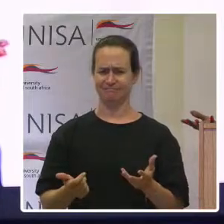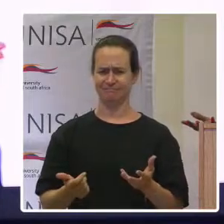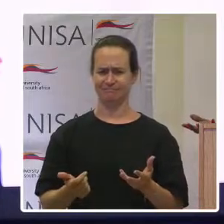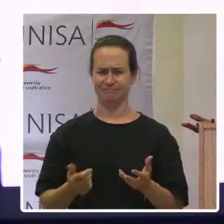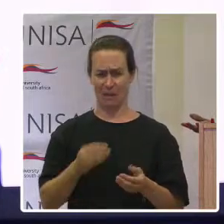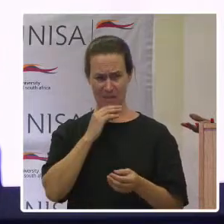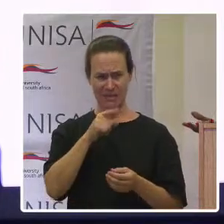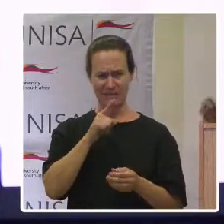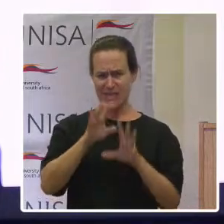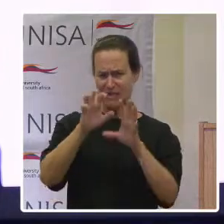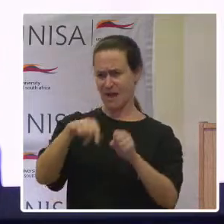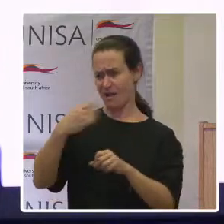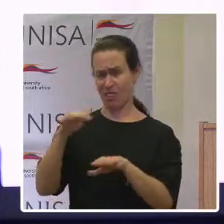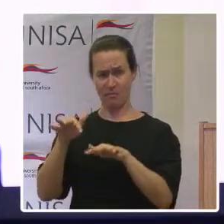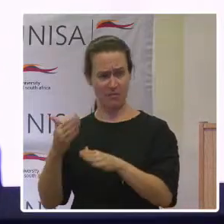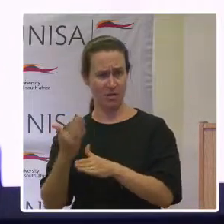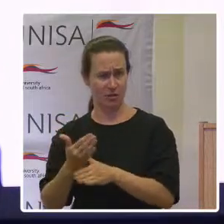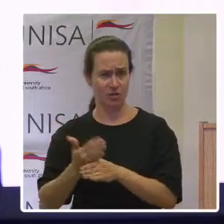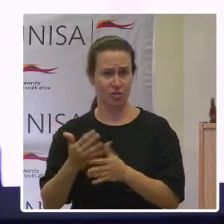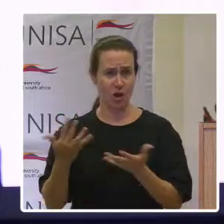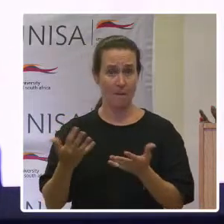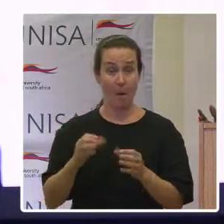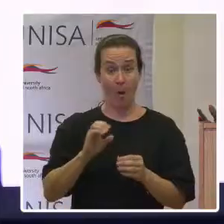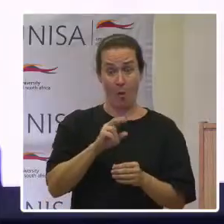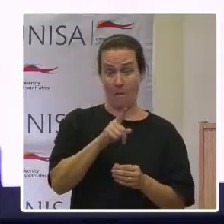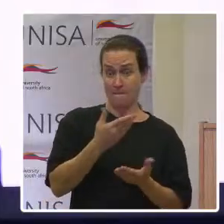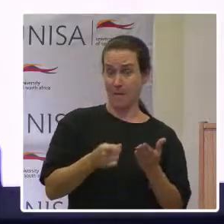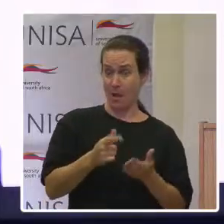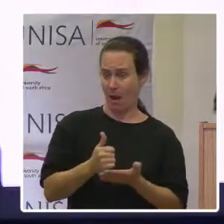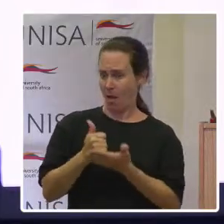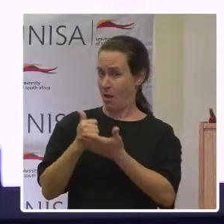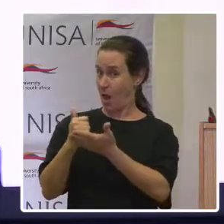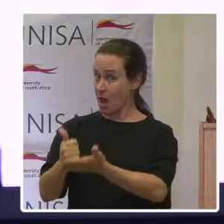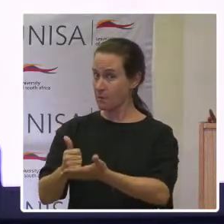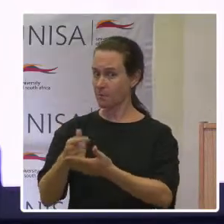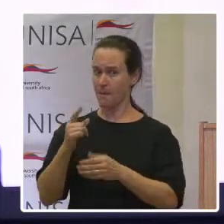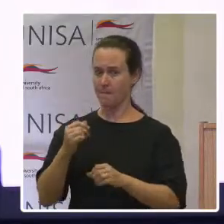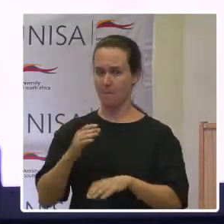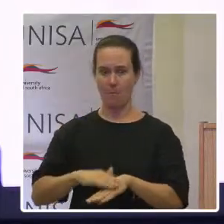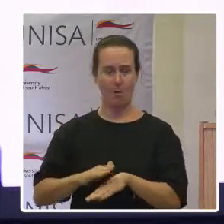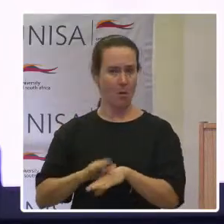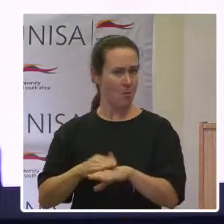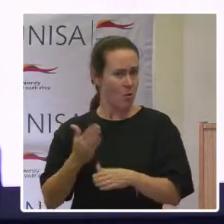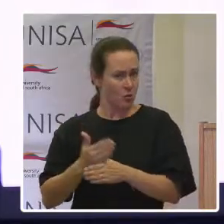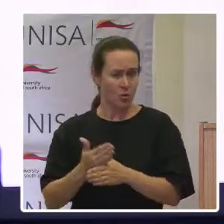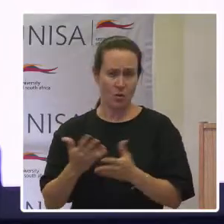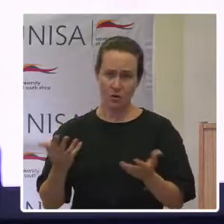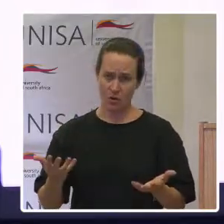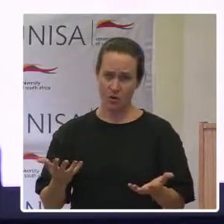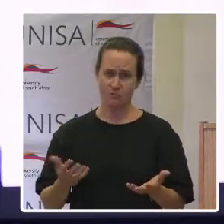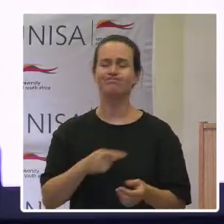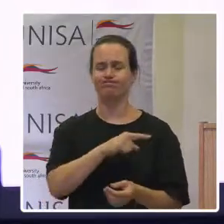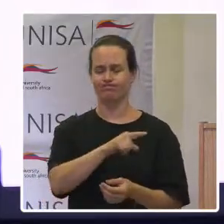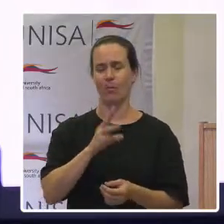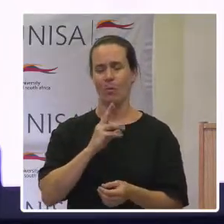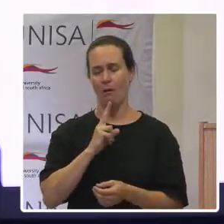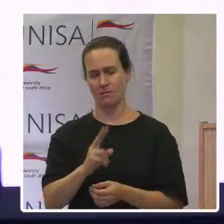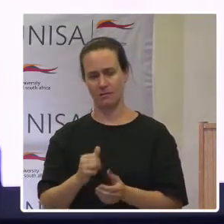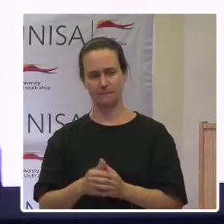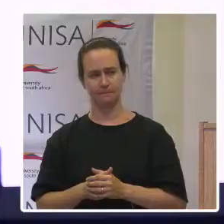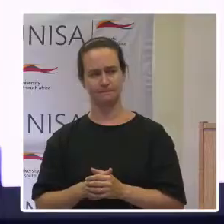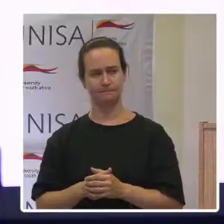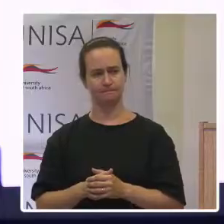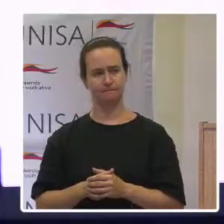taking jobs, or are they enhancing the job market? They will also talk to